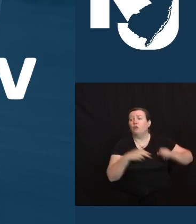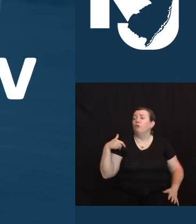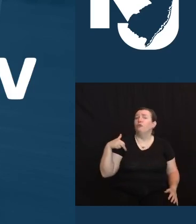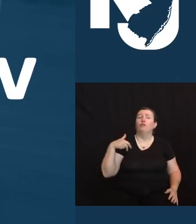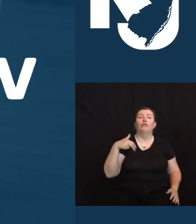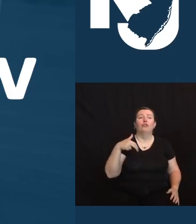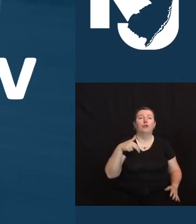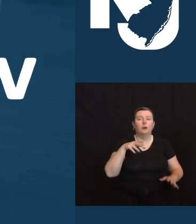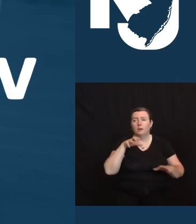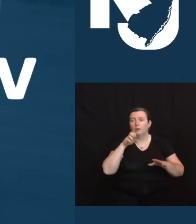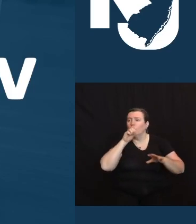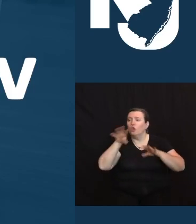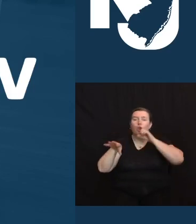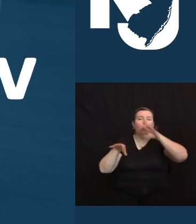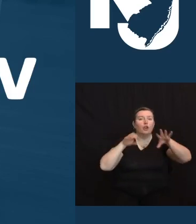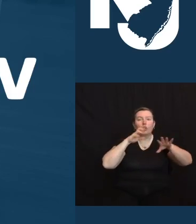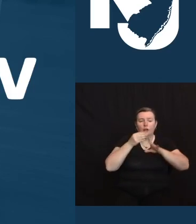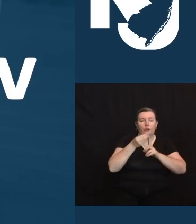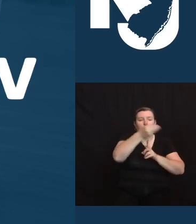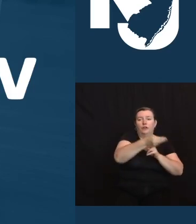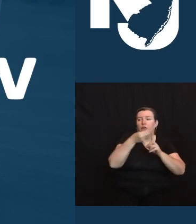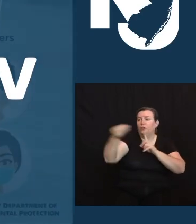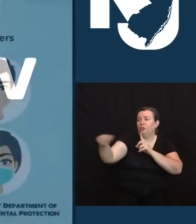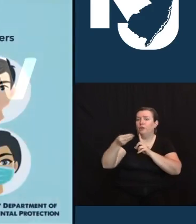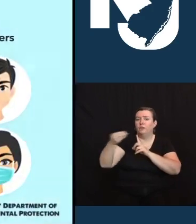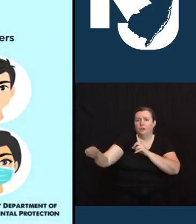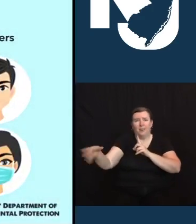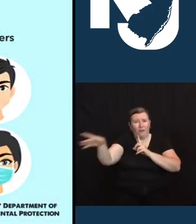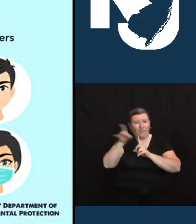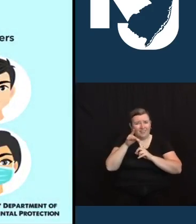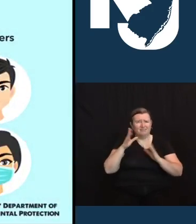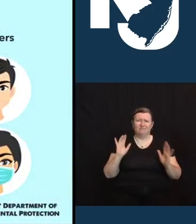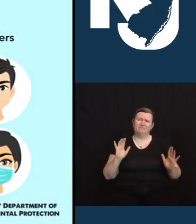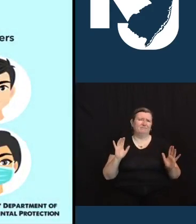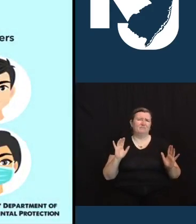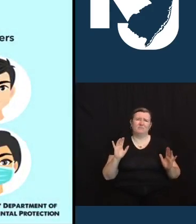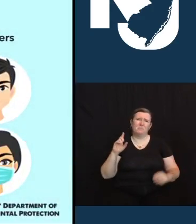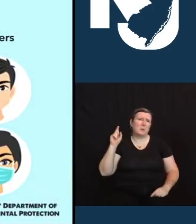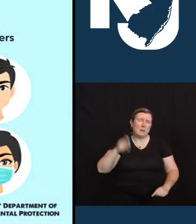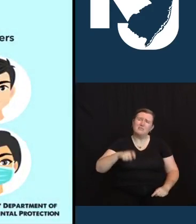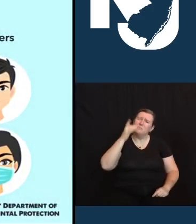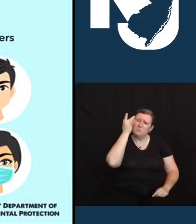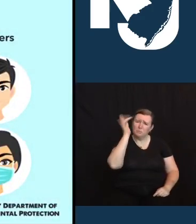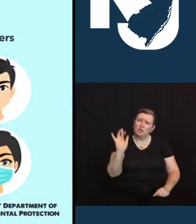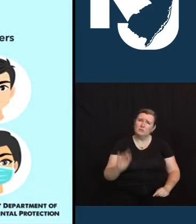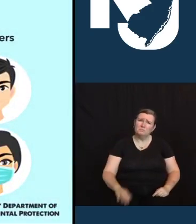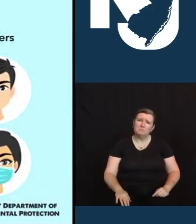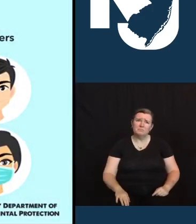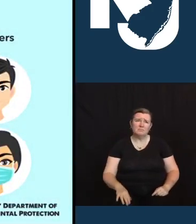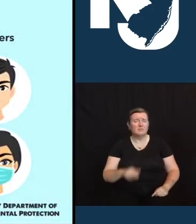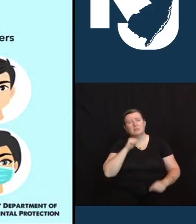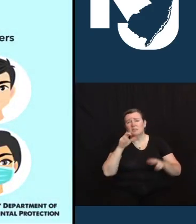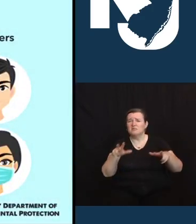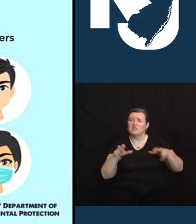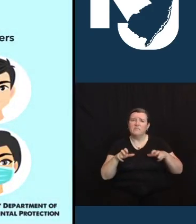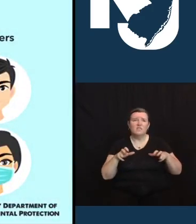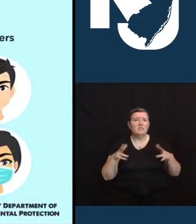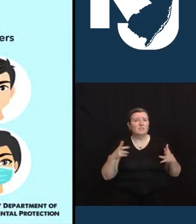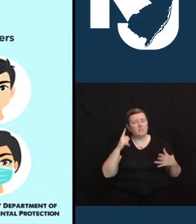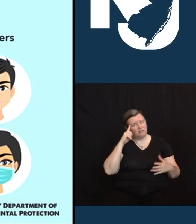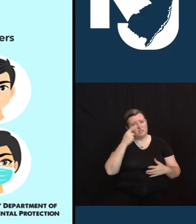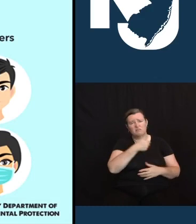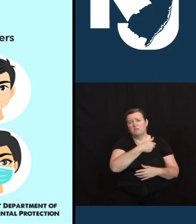you are. Imagine that. This is why we need to be smart and selfless. This is why you need to mask up